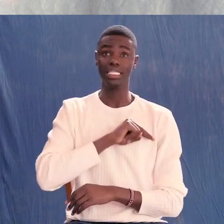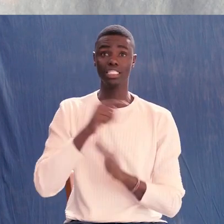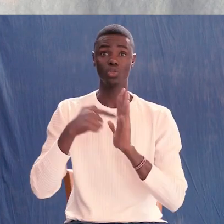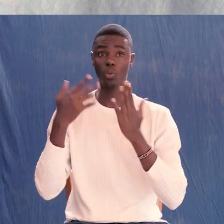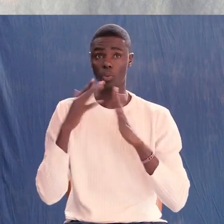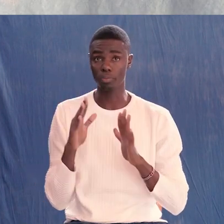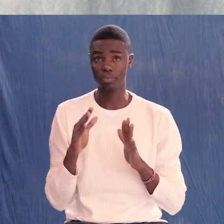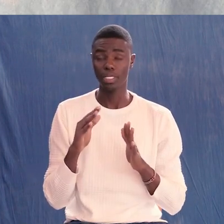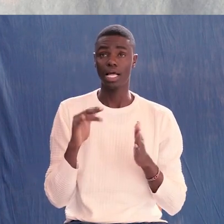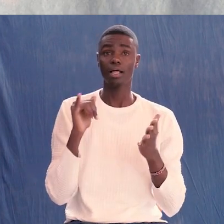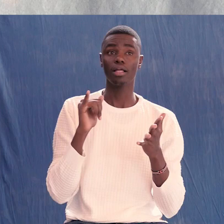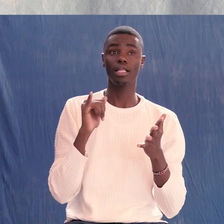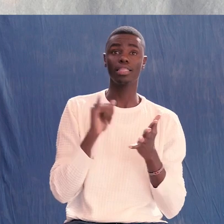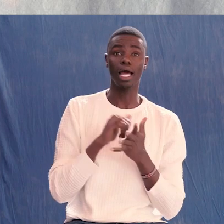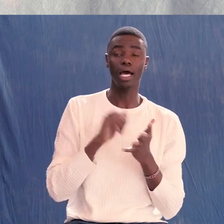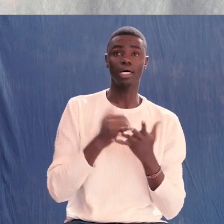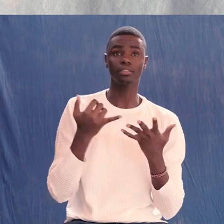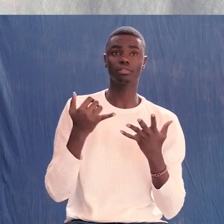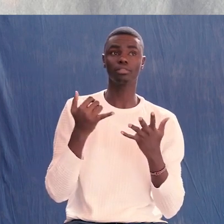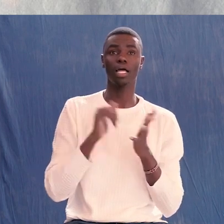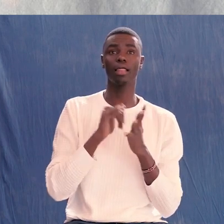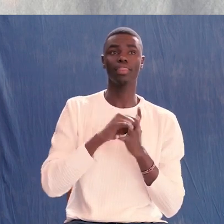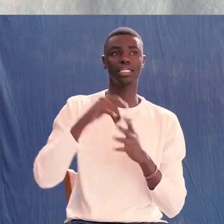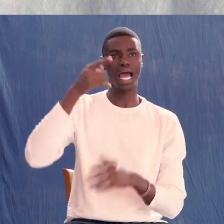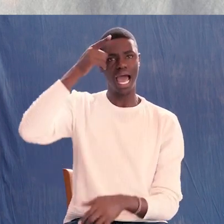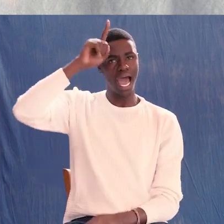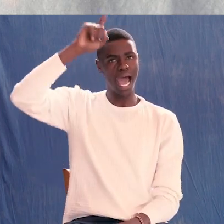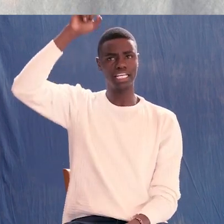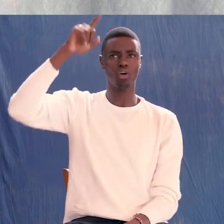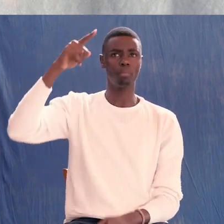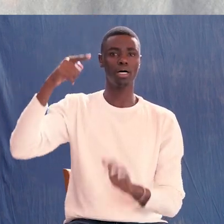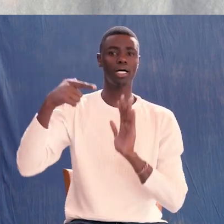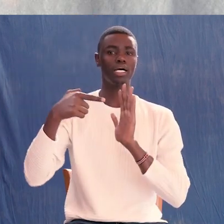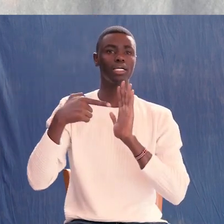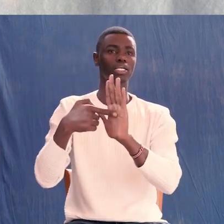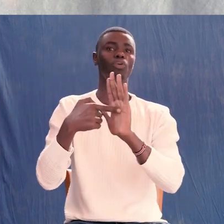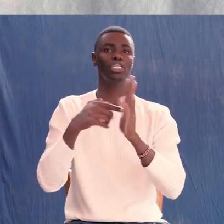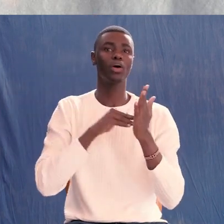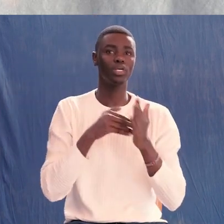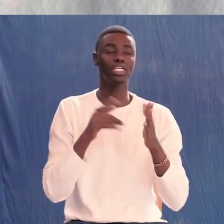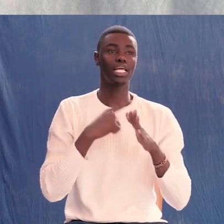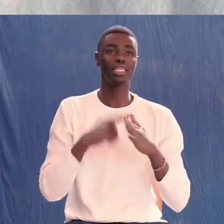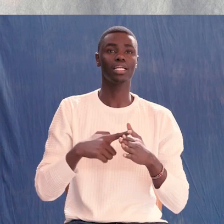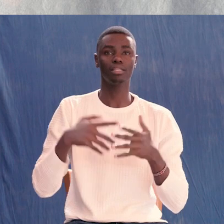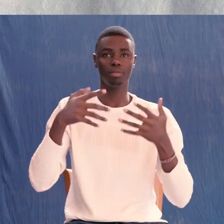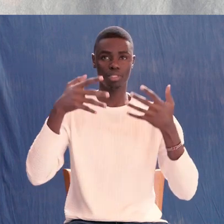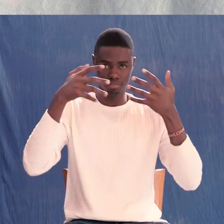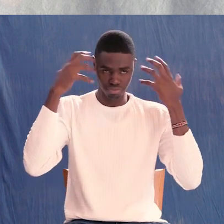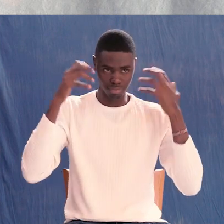it's that antelope that kind of limbs shows any weakness. We'll be breakfast for the predator. And you